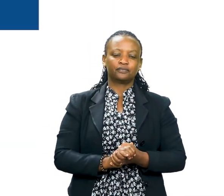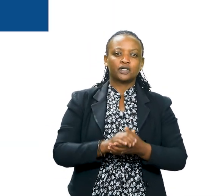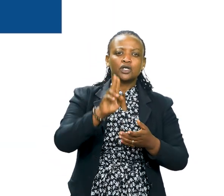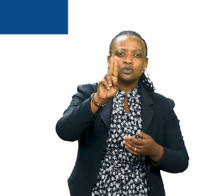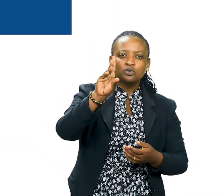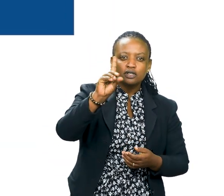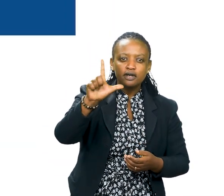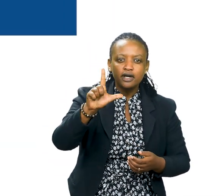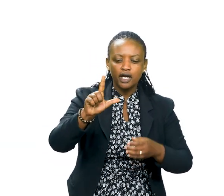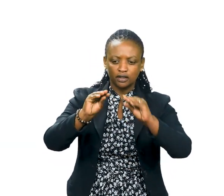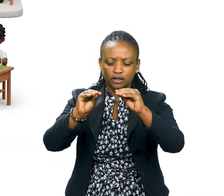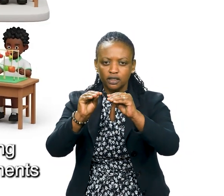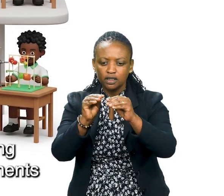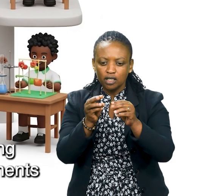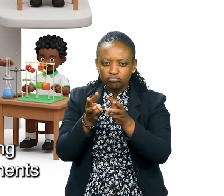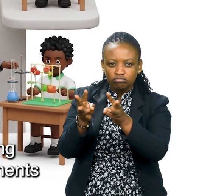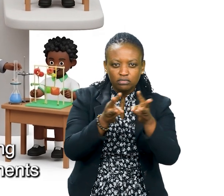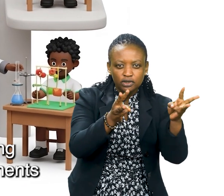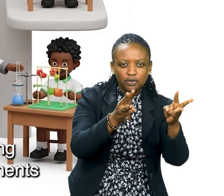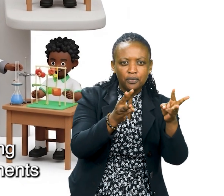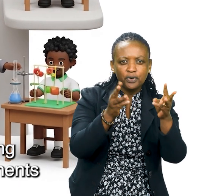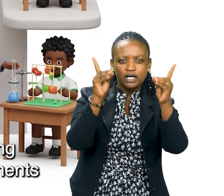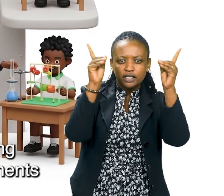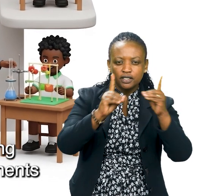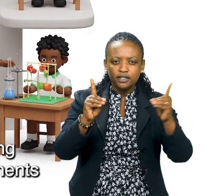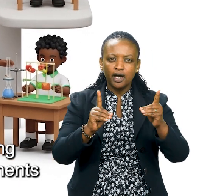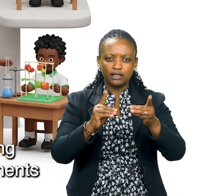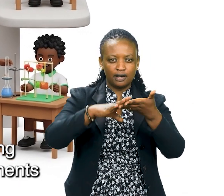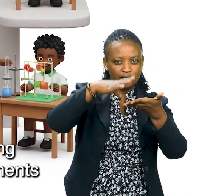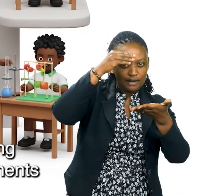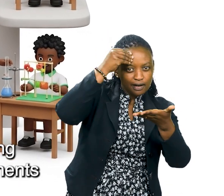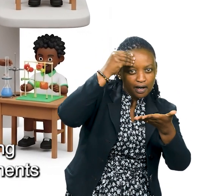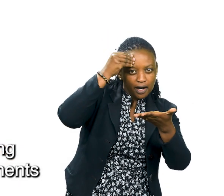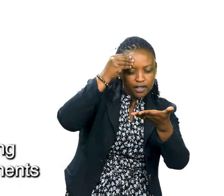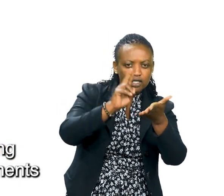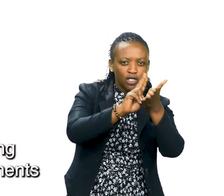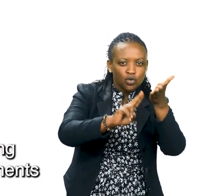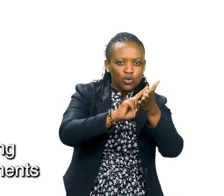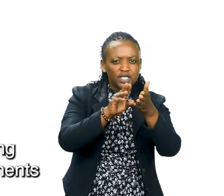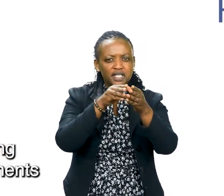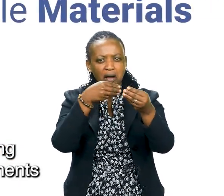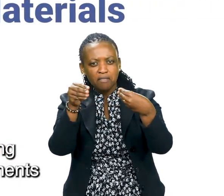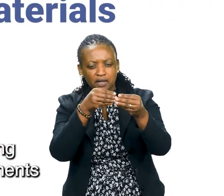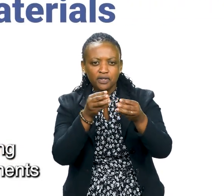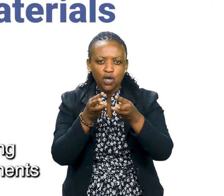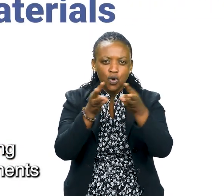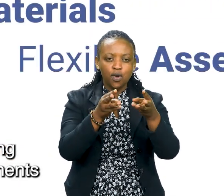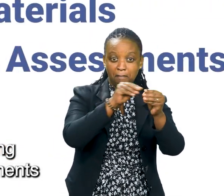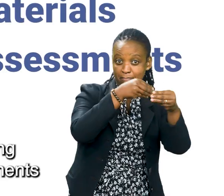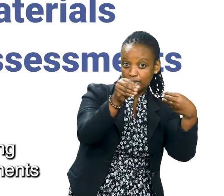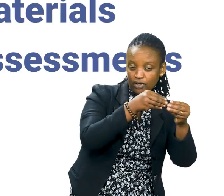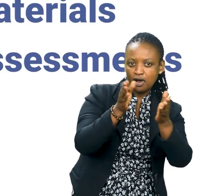UDL is a teaching approach designed to optimize learning by using flexible methods, materials,